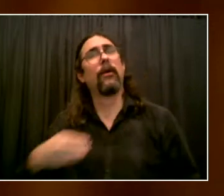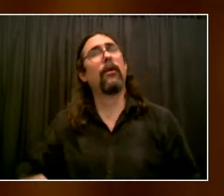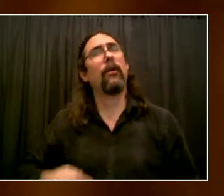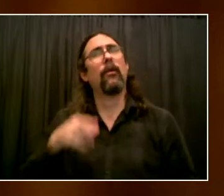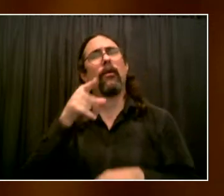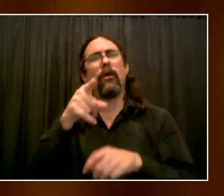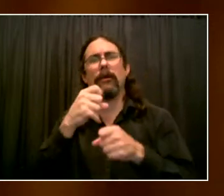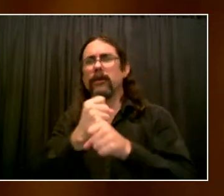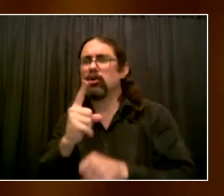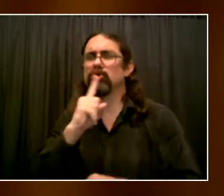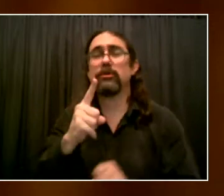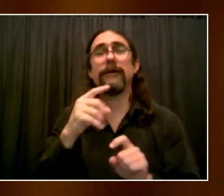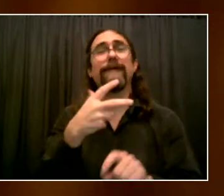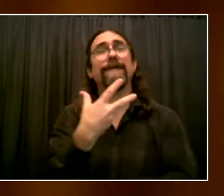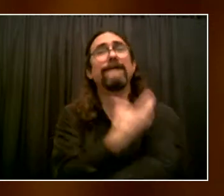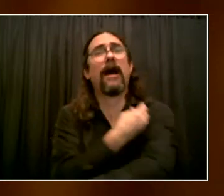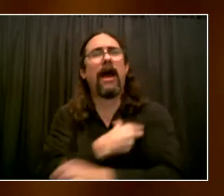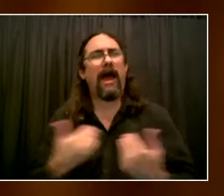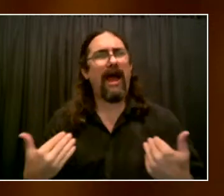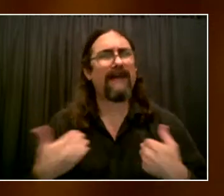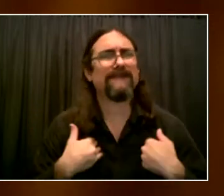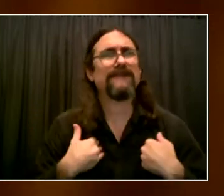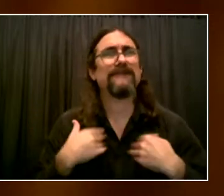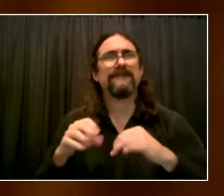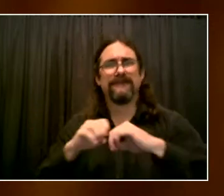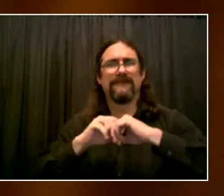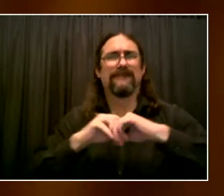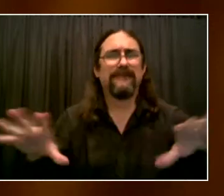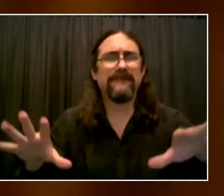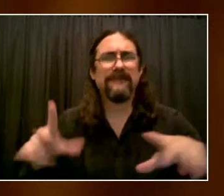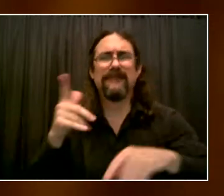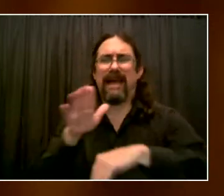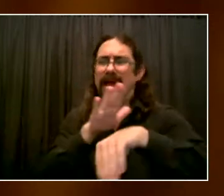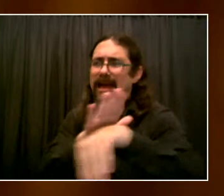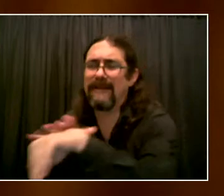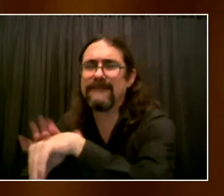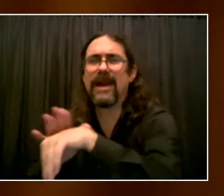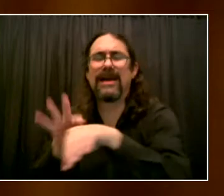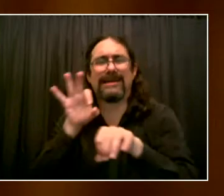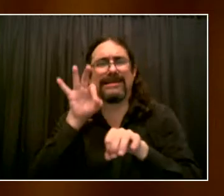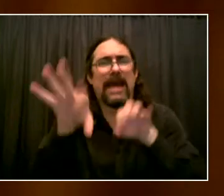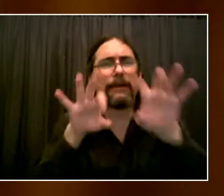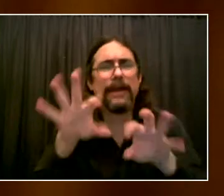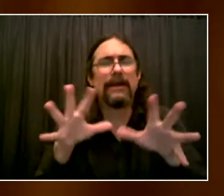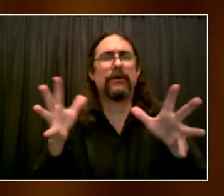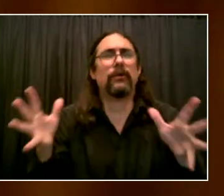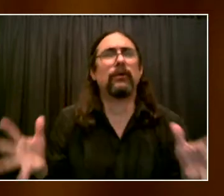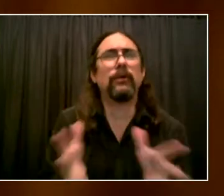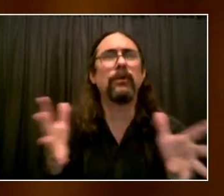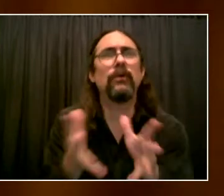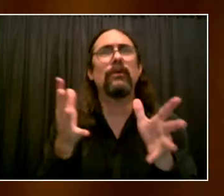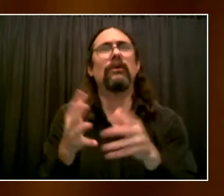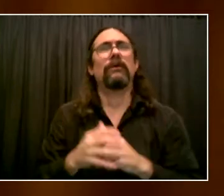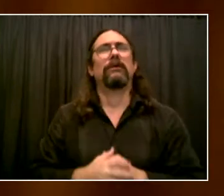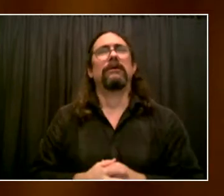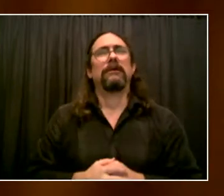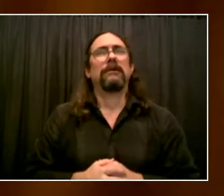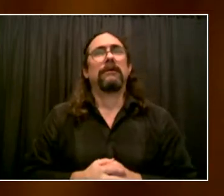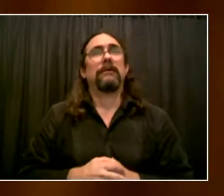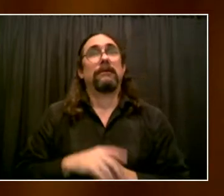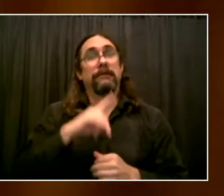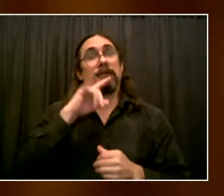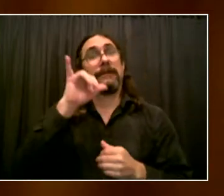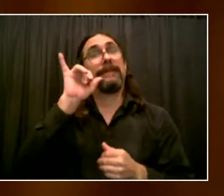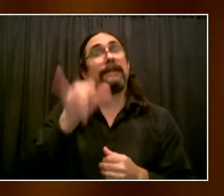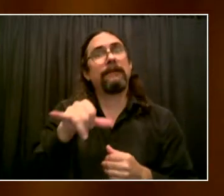effort. And the requirements for vaccination are really important, whether it's for city